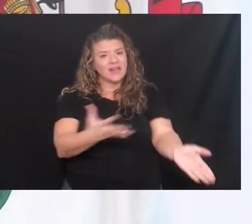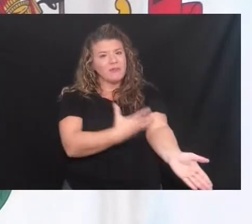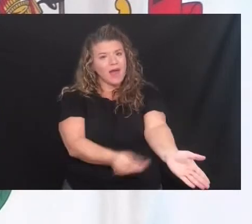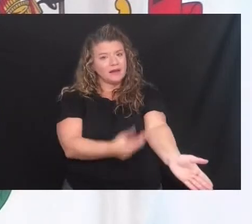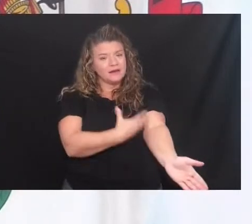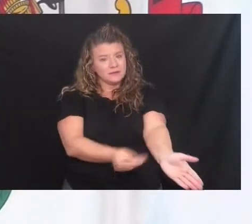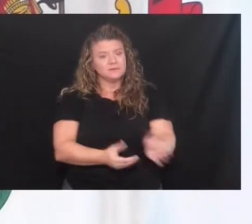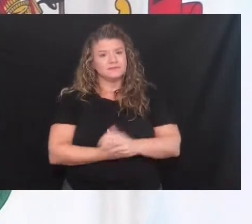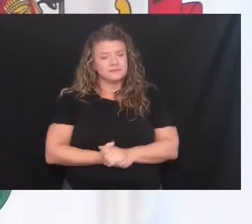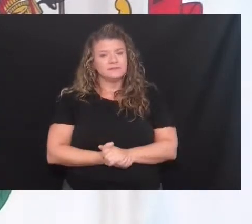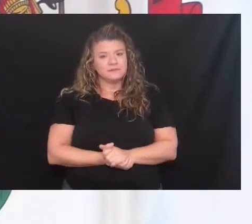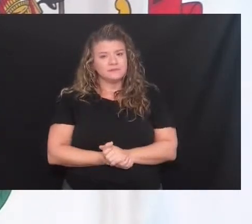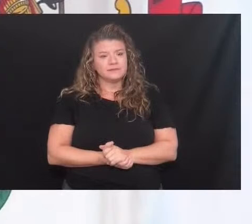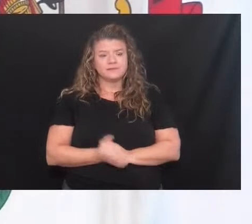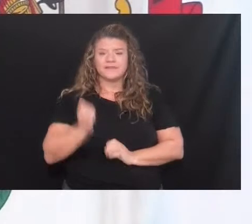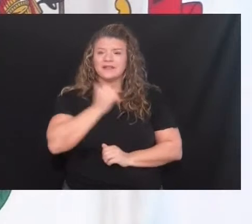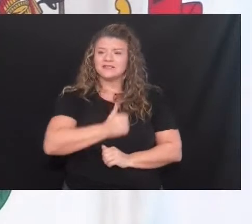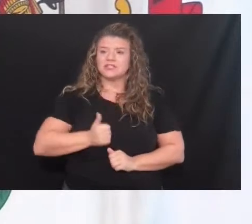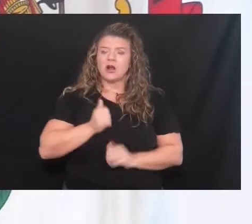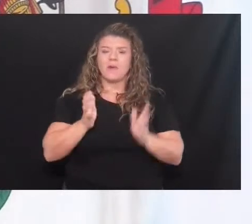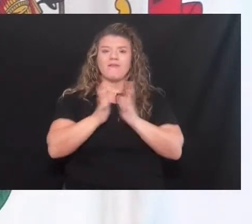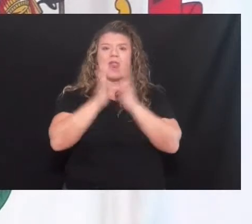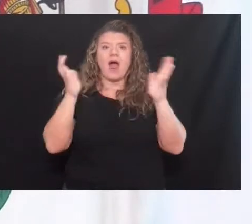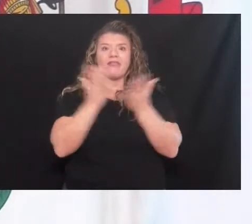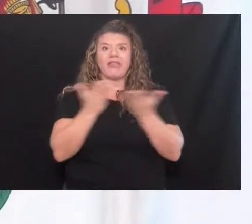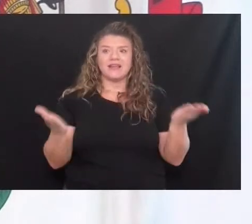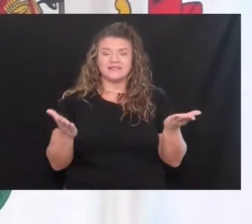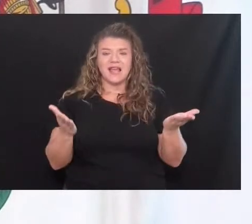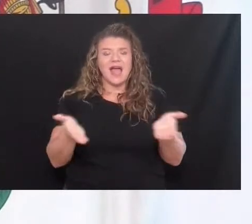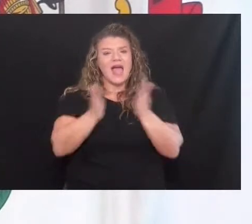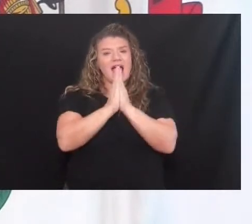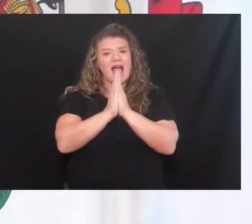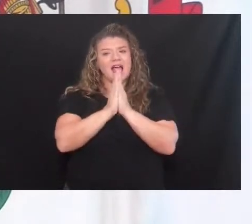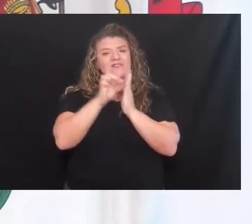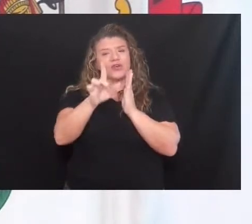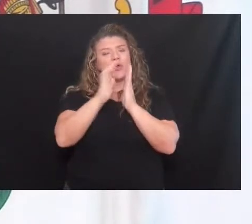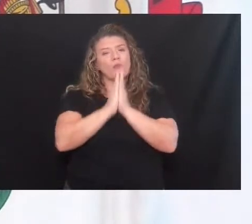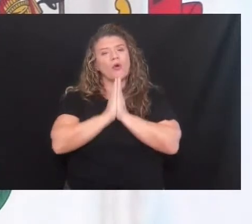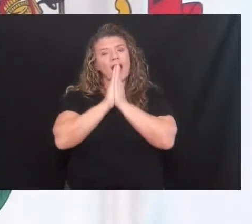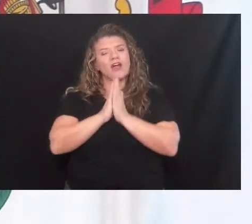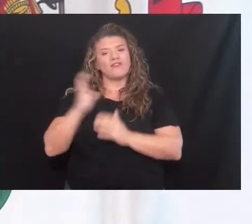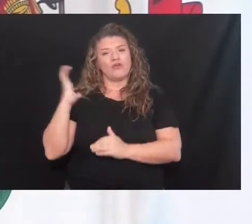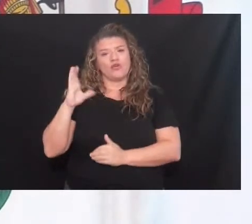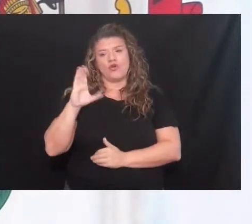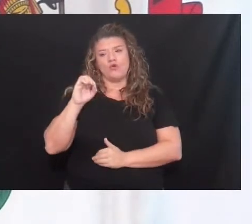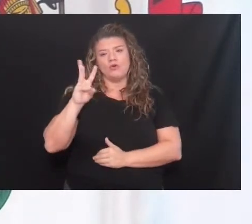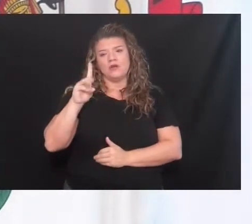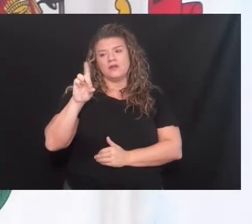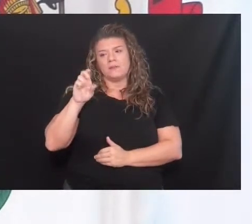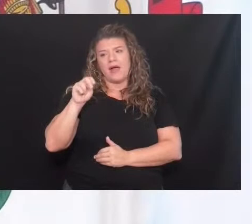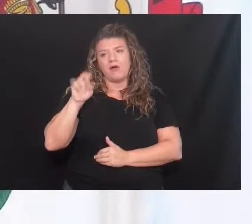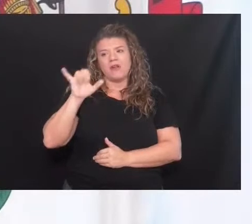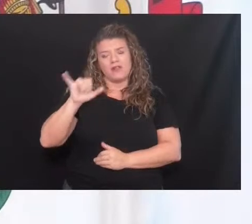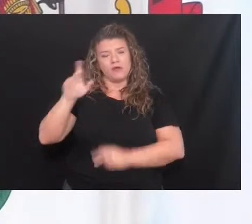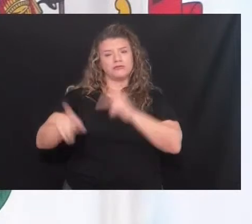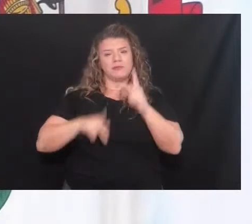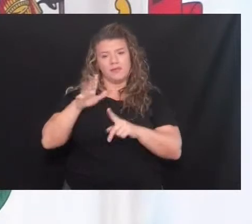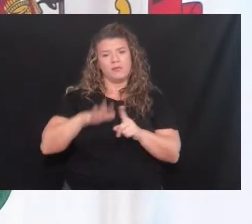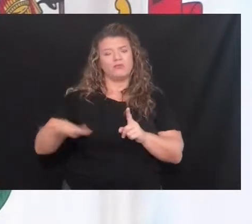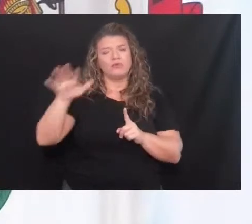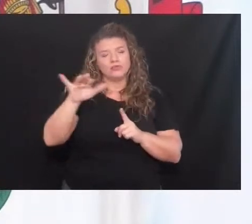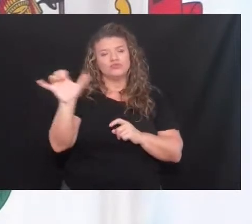But sorry we had a bunch of stuff. I ask for your prayers for Coach Bowden and all these people, and